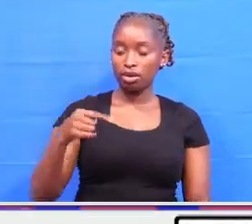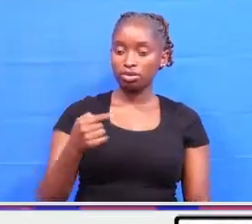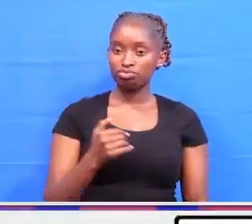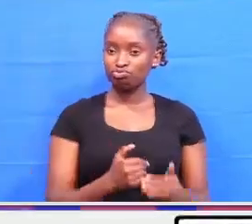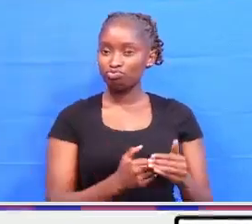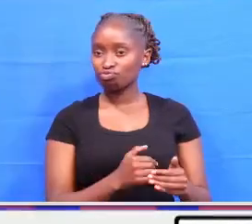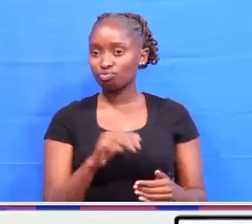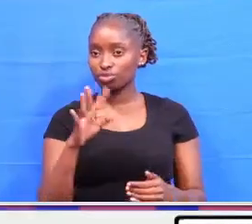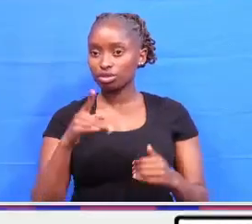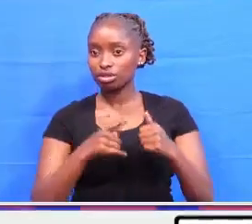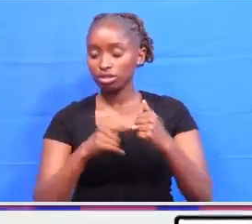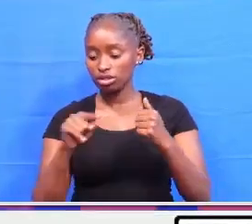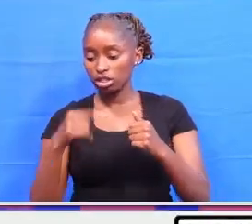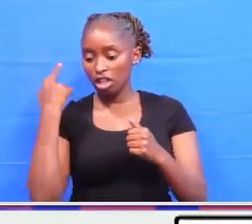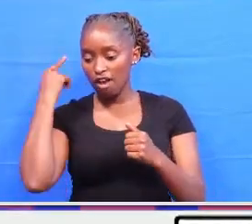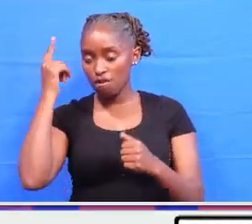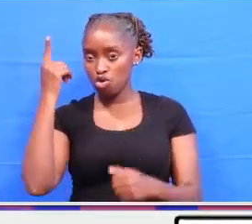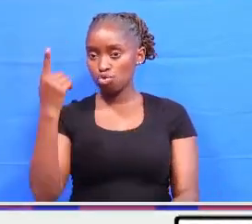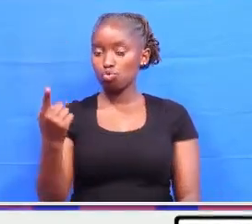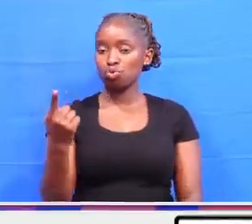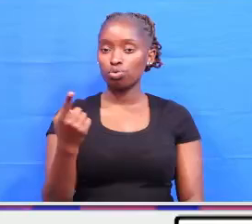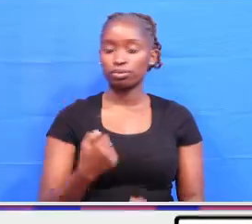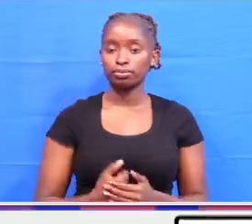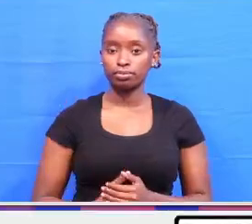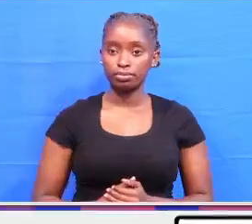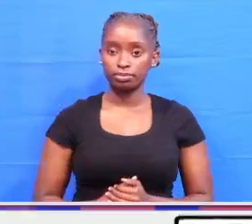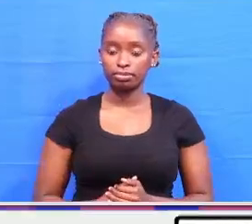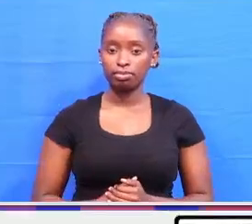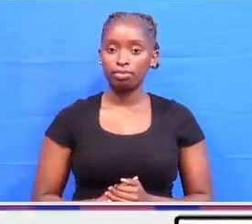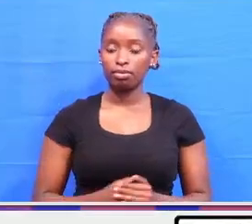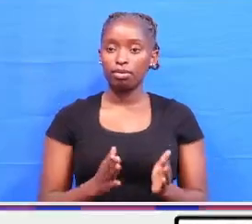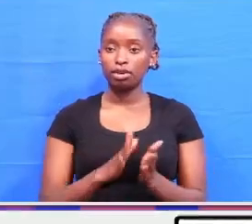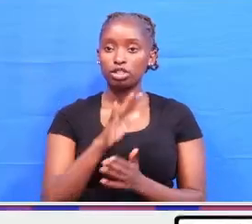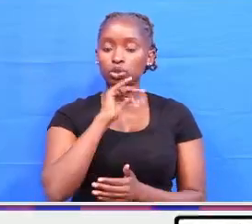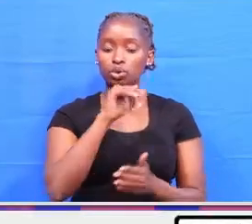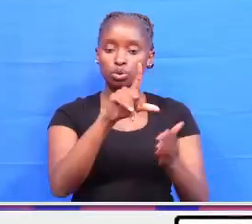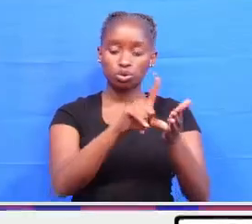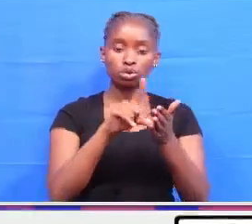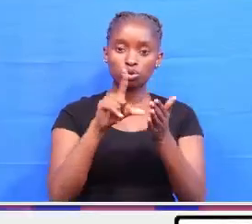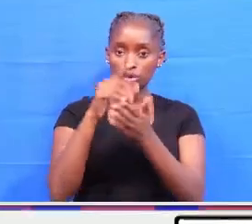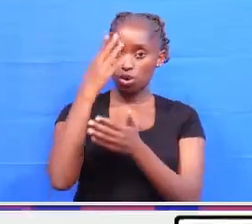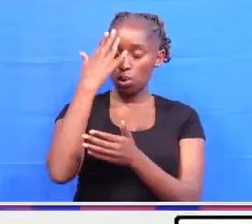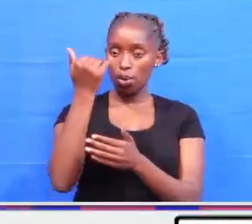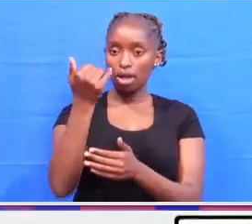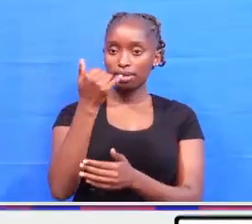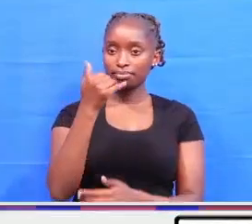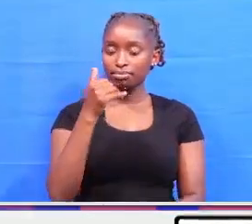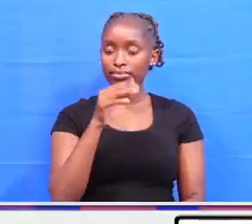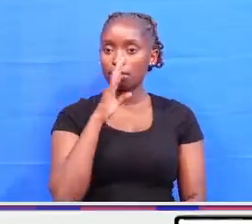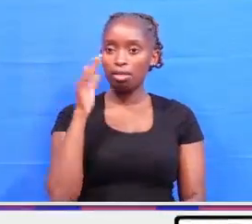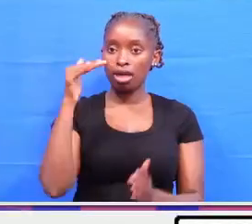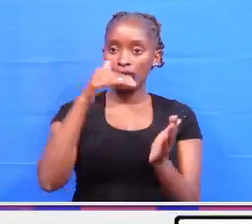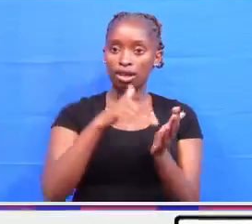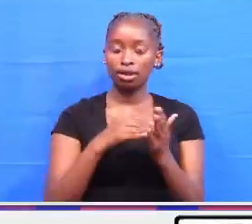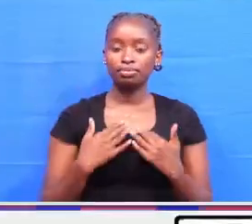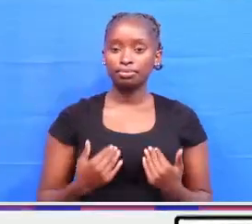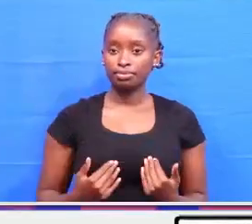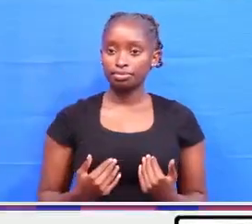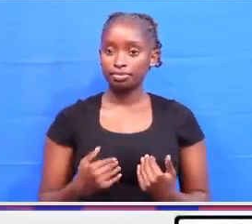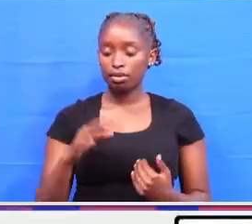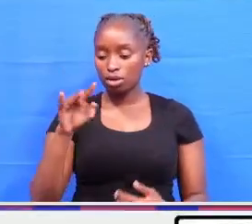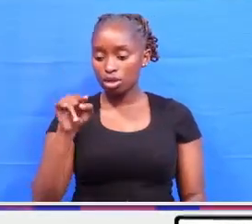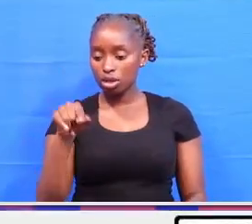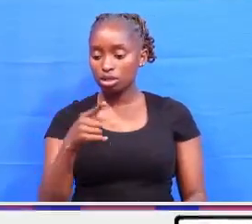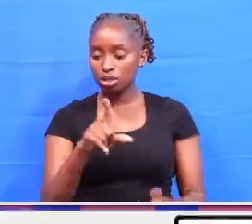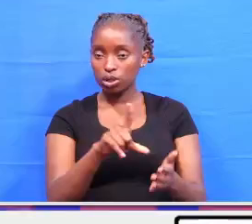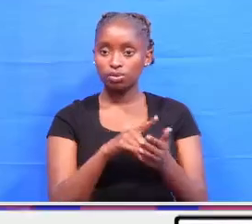mm-hmm, 36K for you, mm-hmm, and not a debt, because, mm-hmm, it will be, again, mm-hmm, maybe the 3,000 you